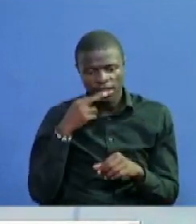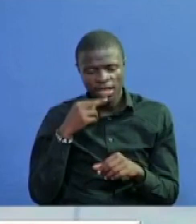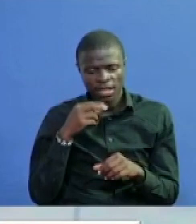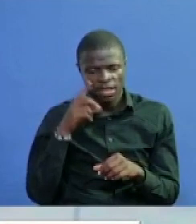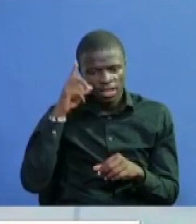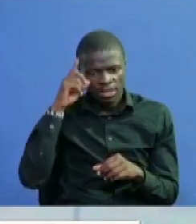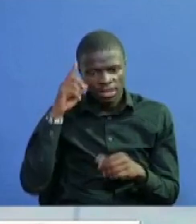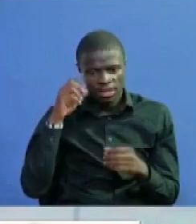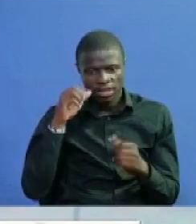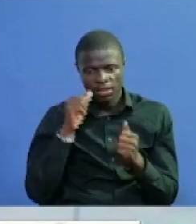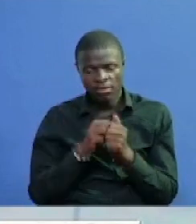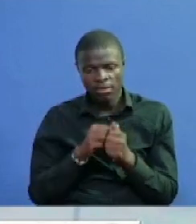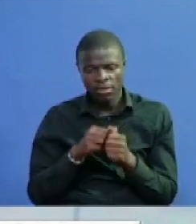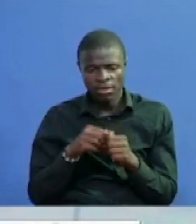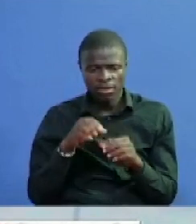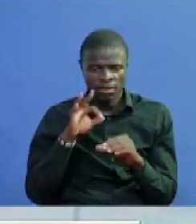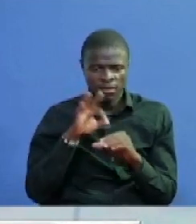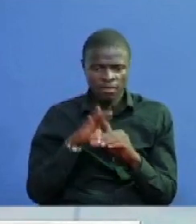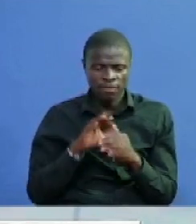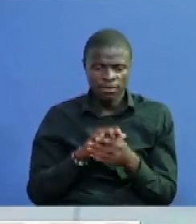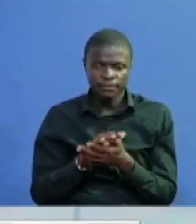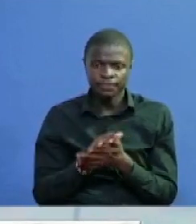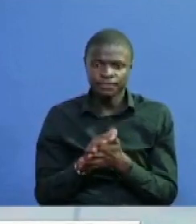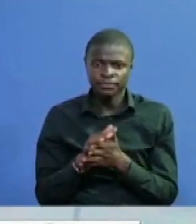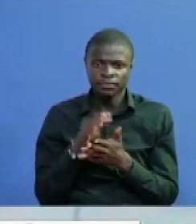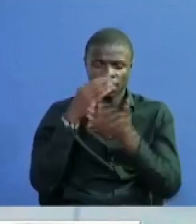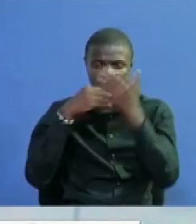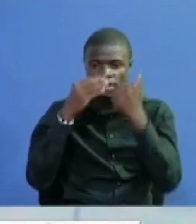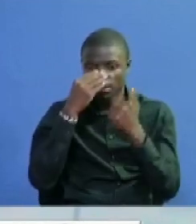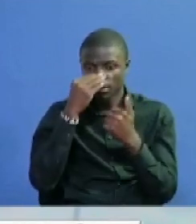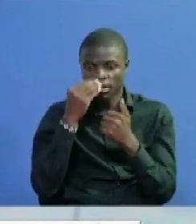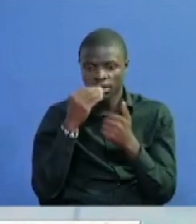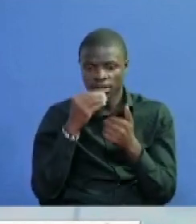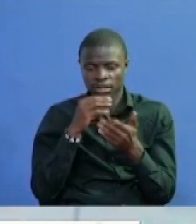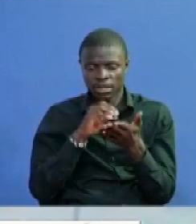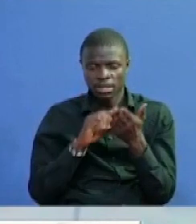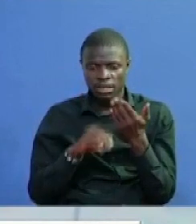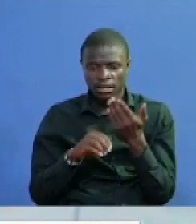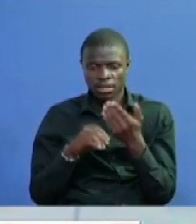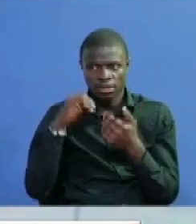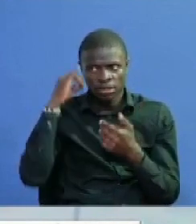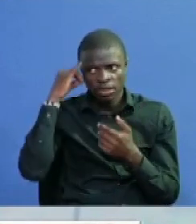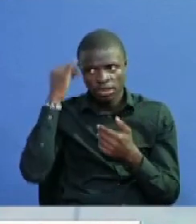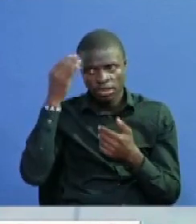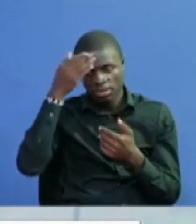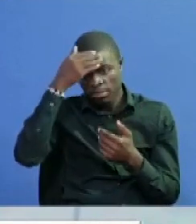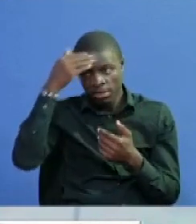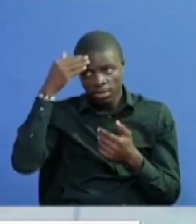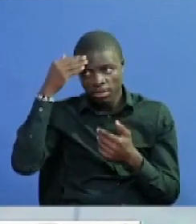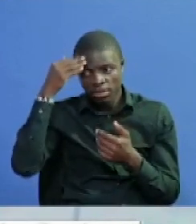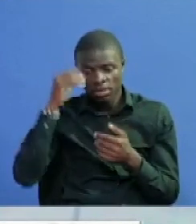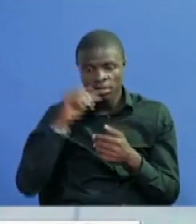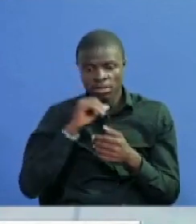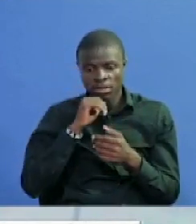what does President William Samoei do? He already has reduced the issues because he is not